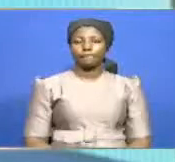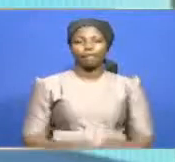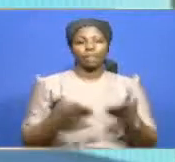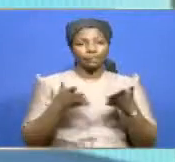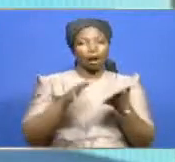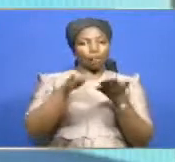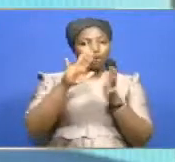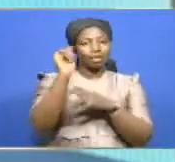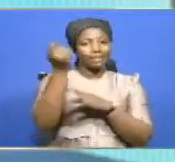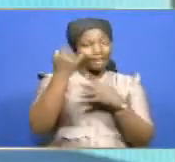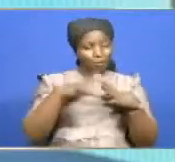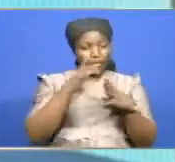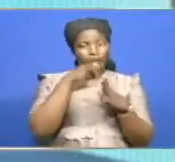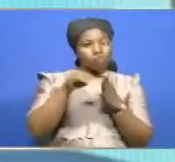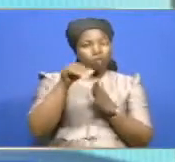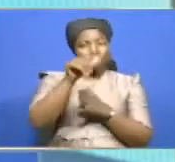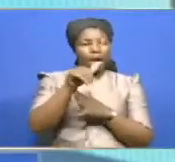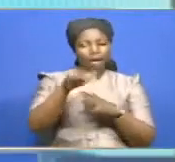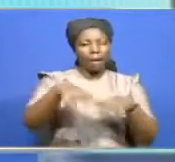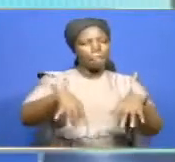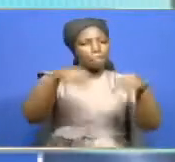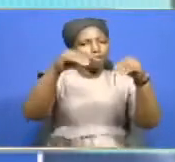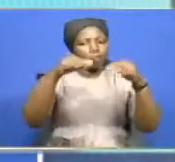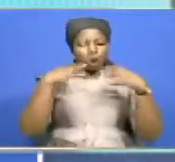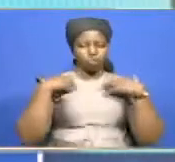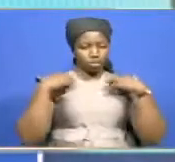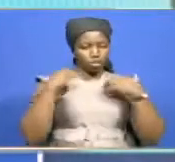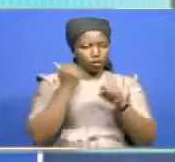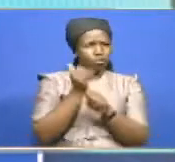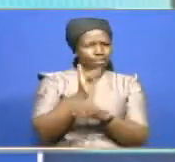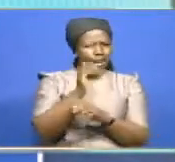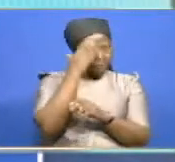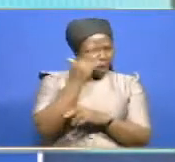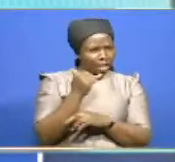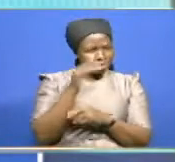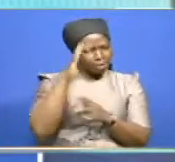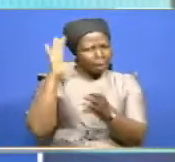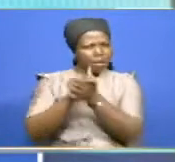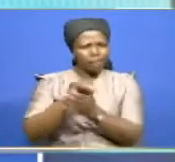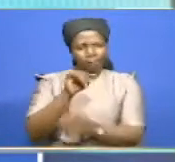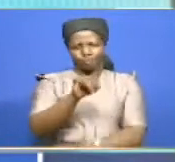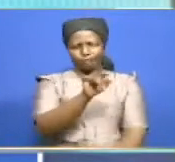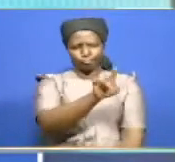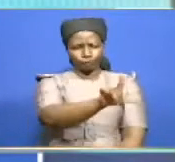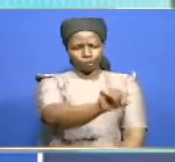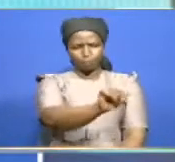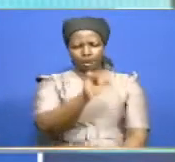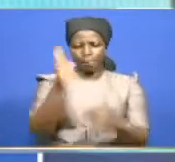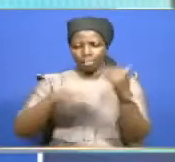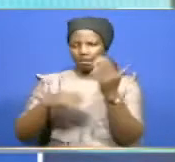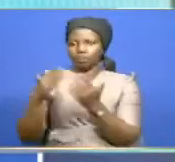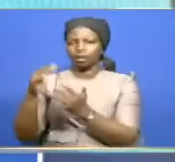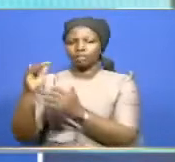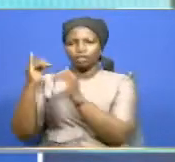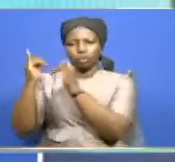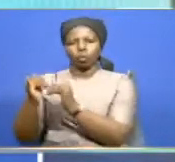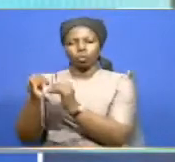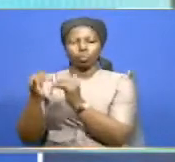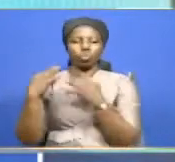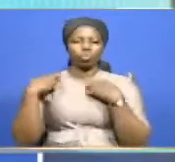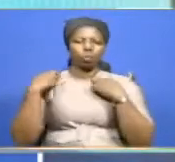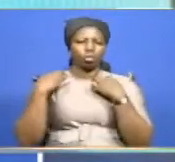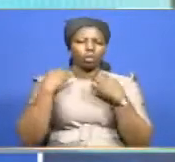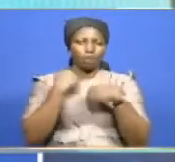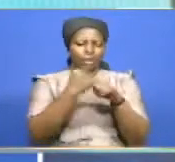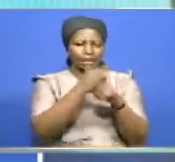Now, most Kenyans who buy second-hand clothes do so because they believe they are cheaper when compared to new clothes, making the demand for mitumba